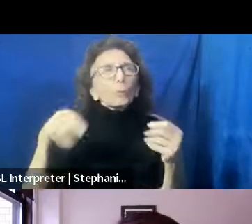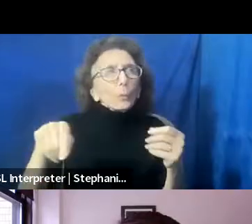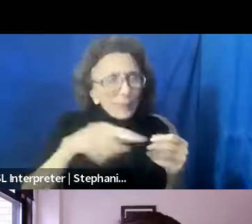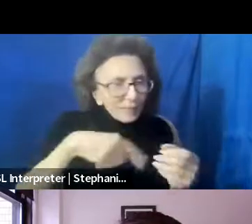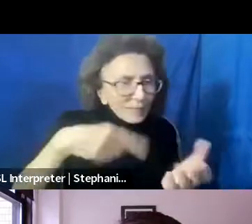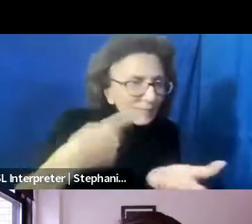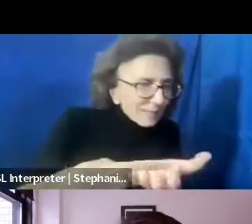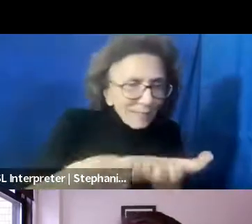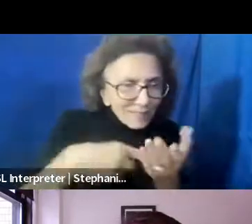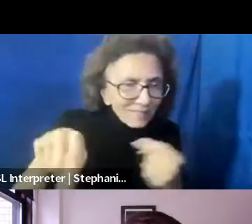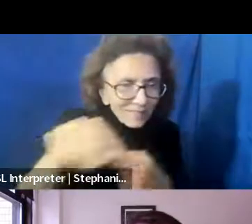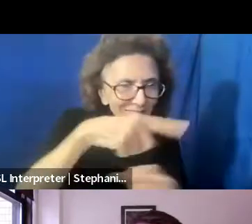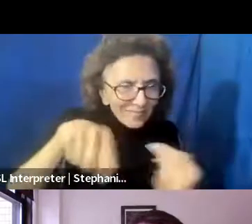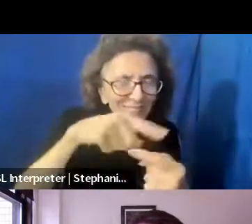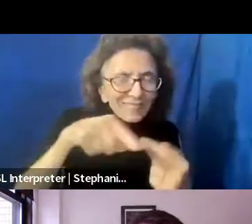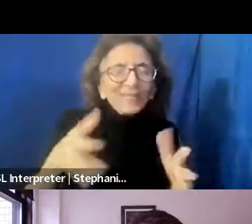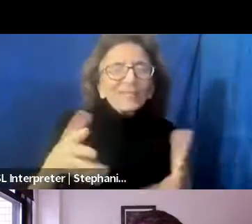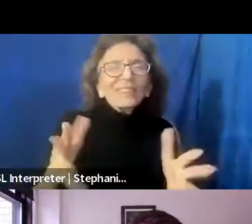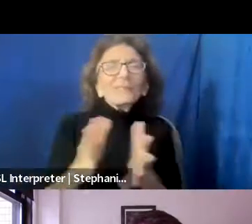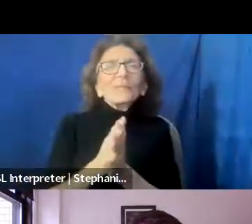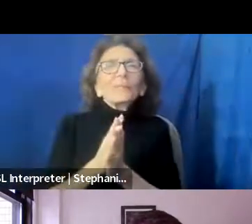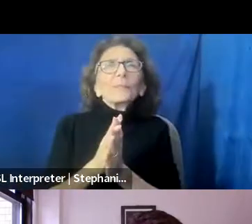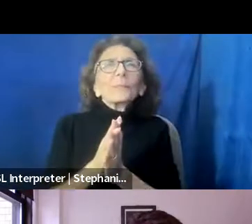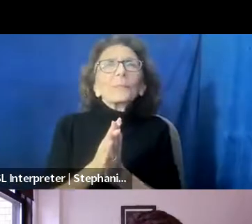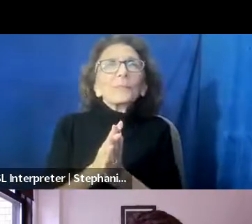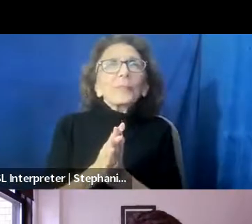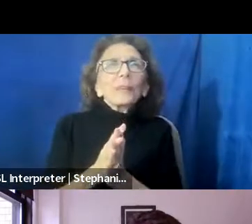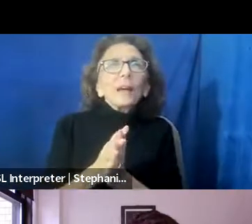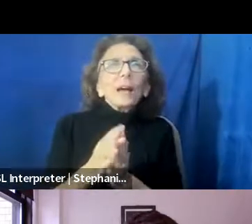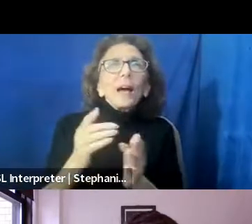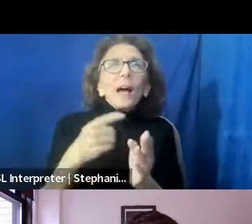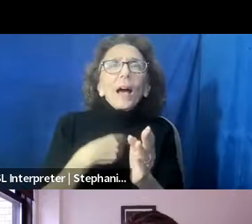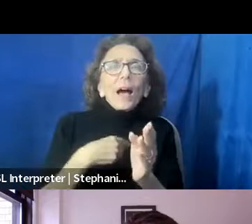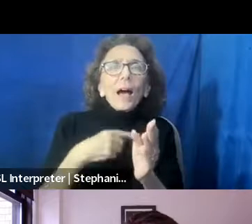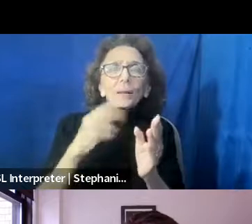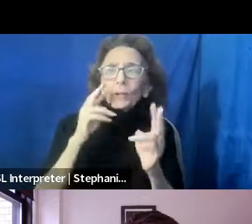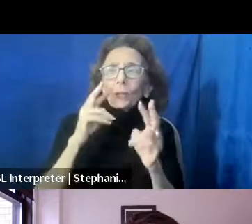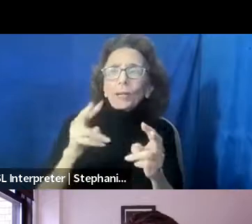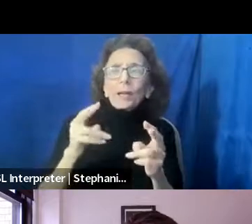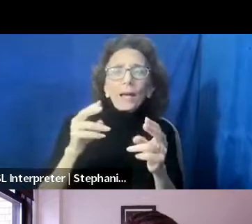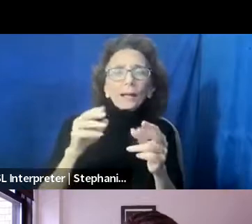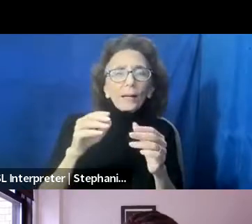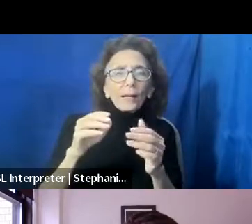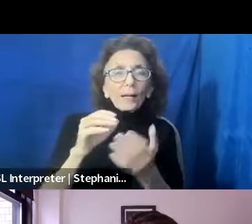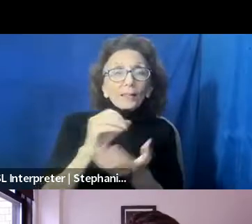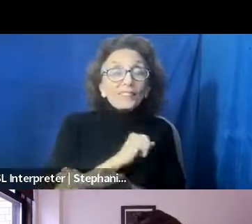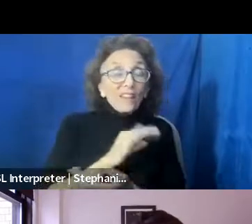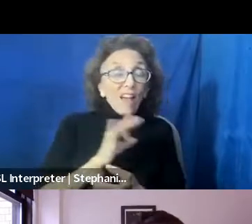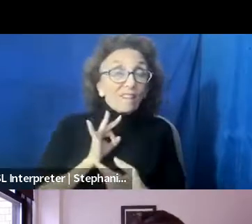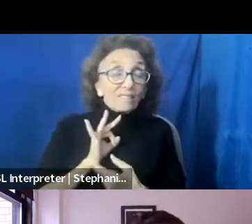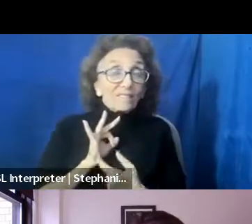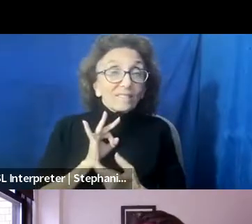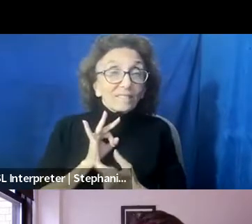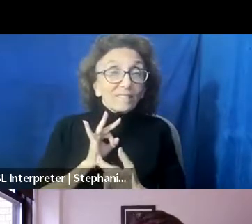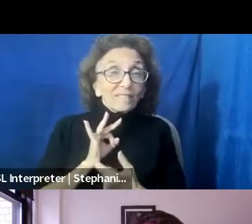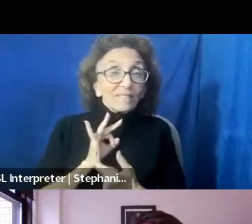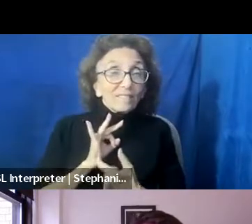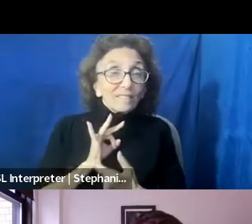couple of times in this panel, is just around staffing, and especially where it relates